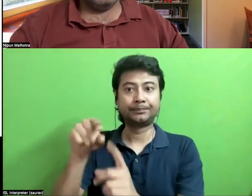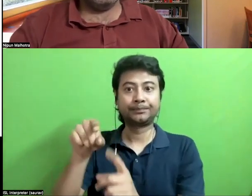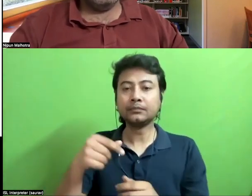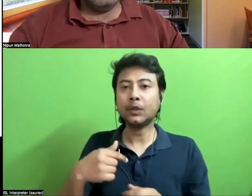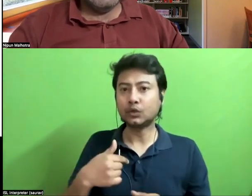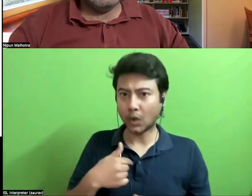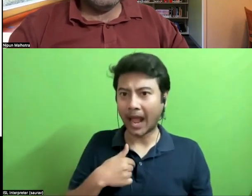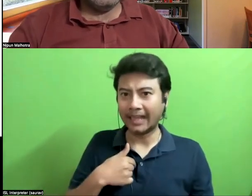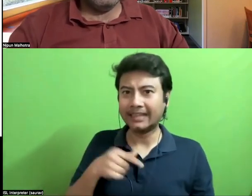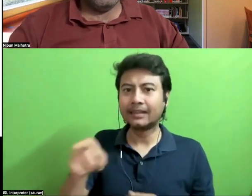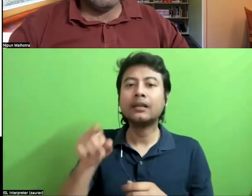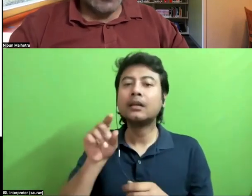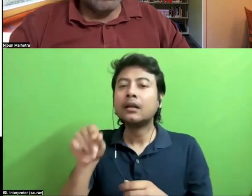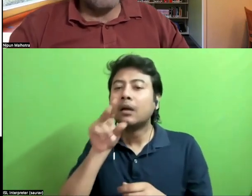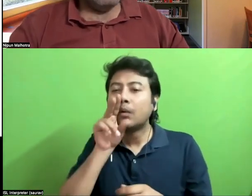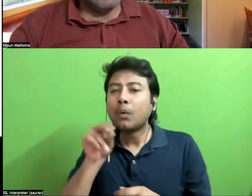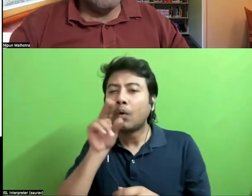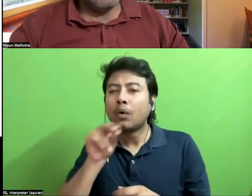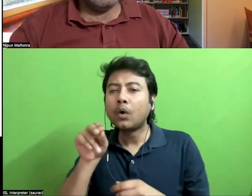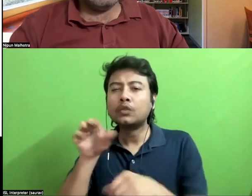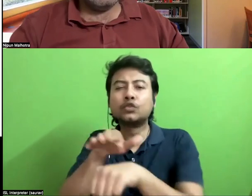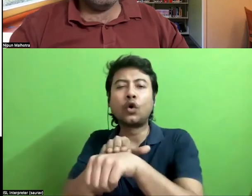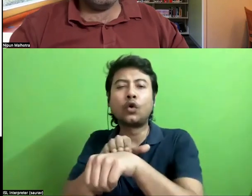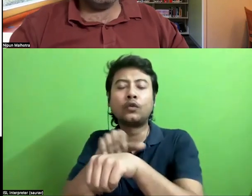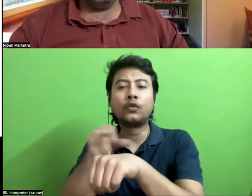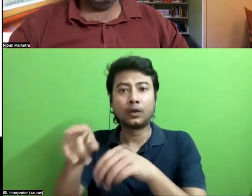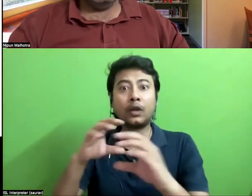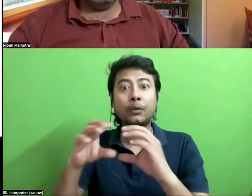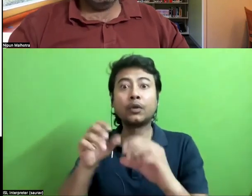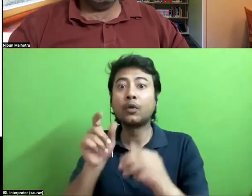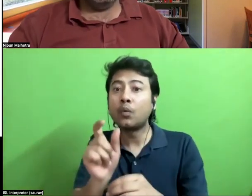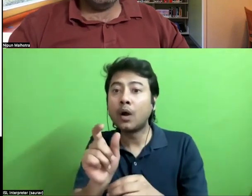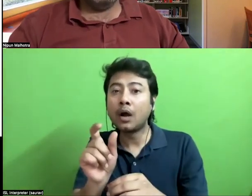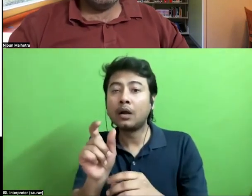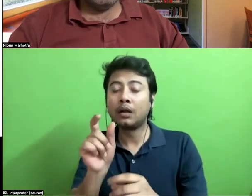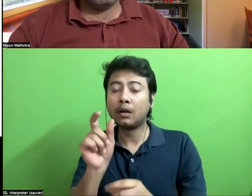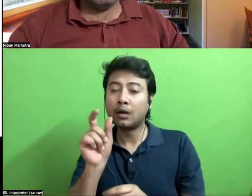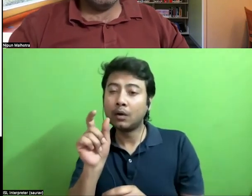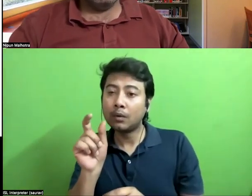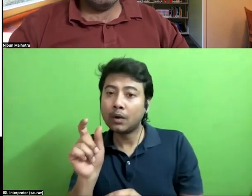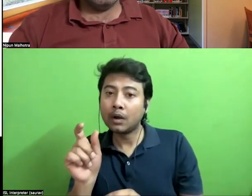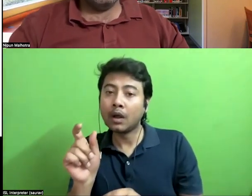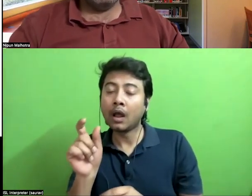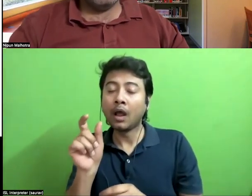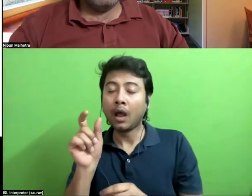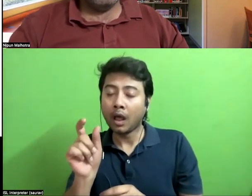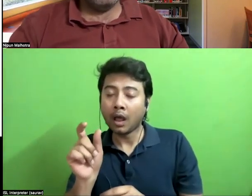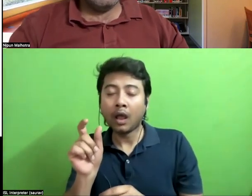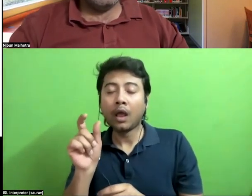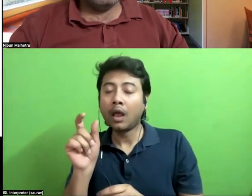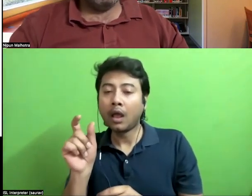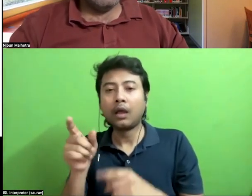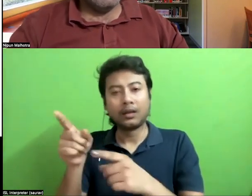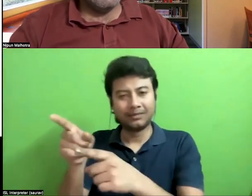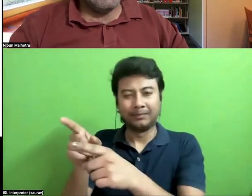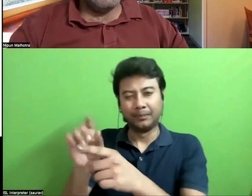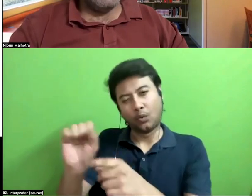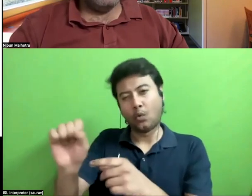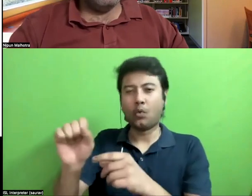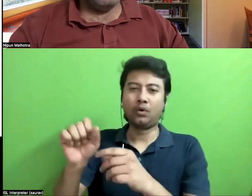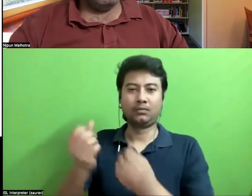etc. And because she has a problem in terms of communicating, etc. But she actually told me that no, Nipun, I'll find it a bigger